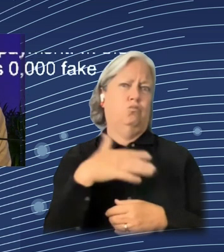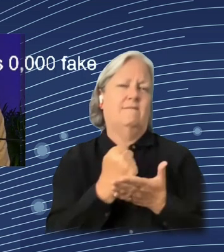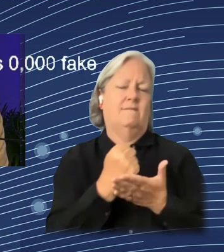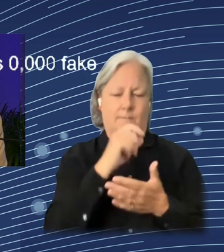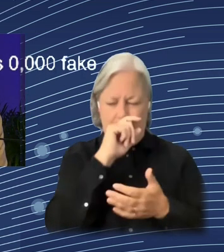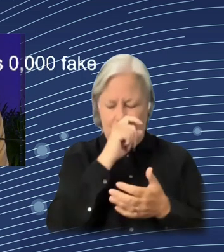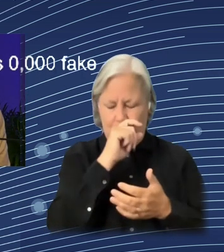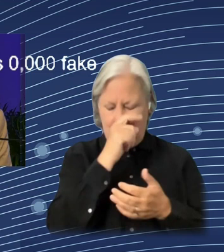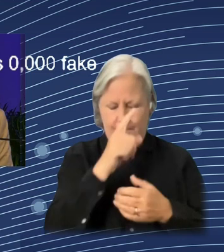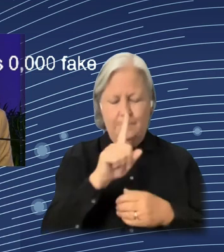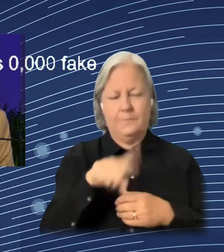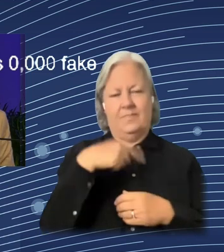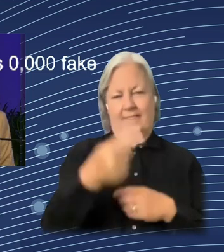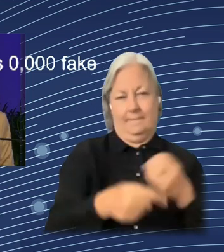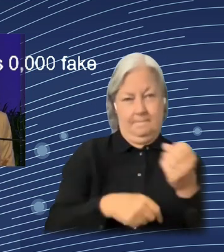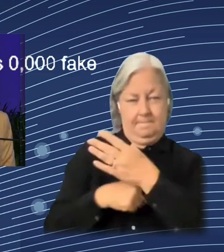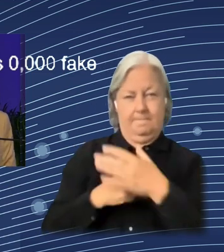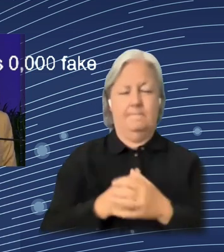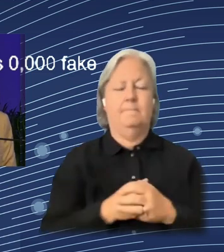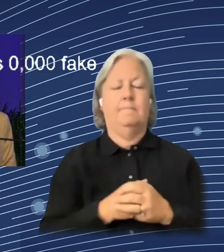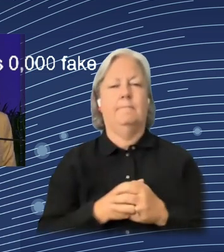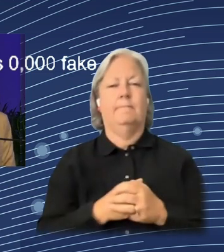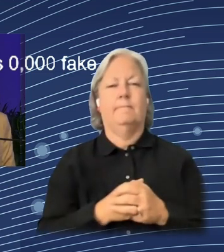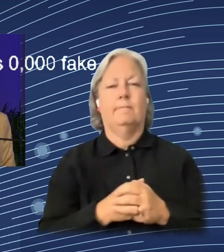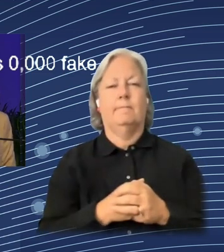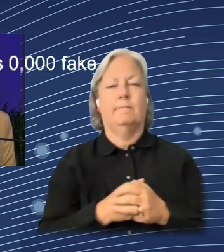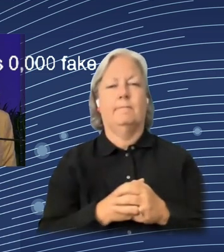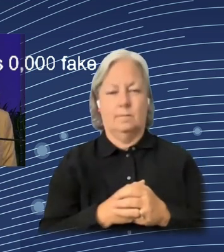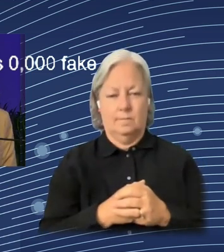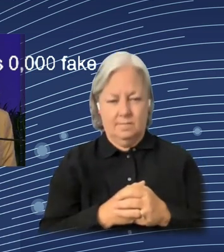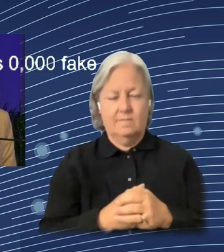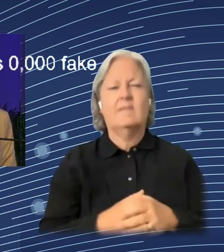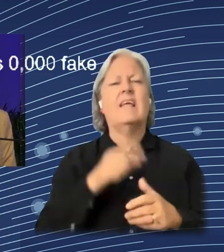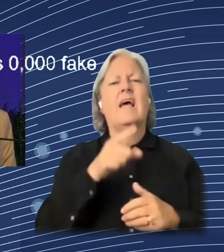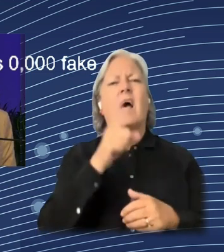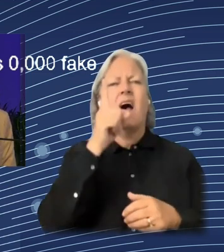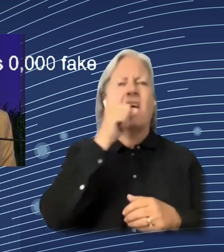In the framework of the anti-fraud activities,